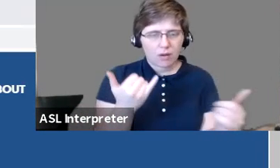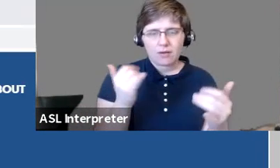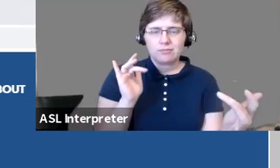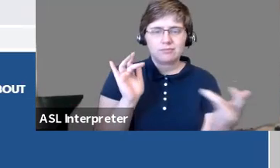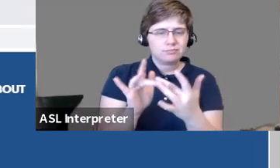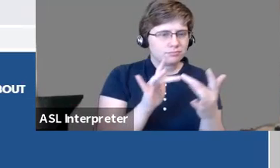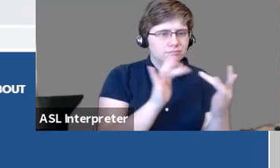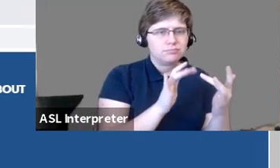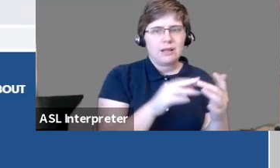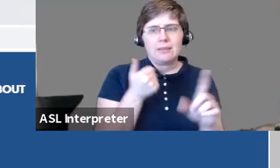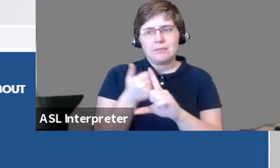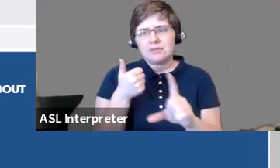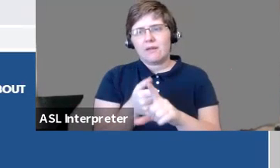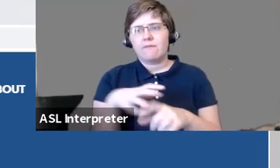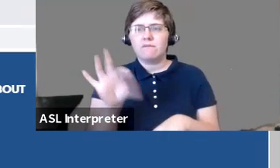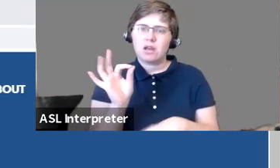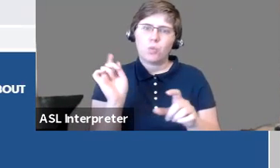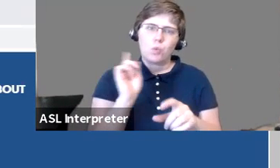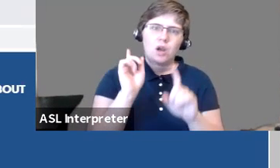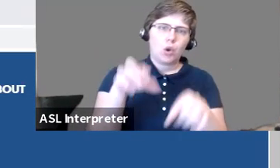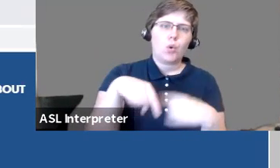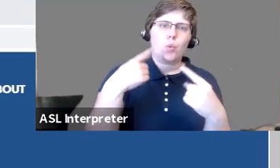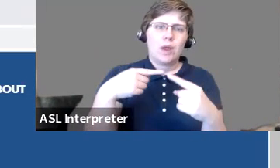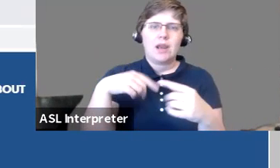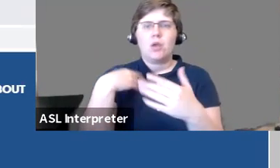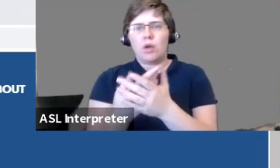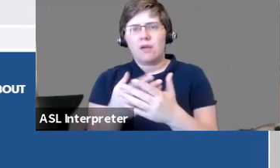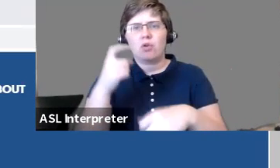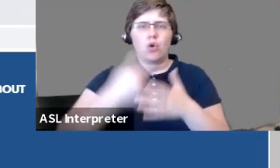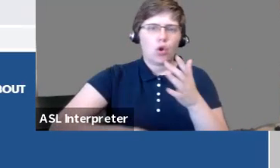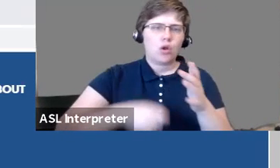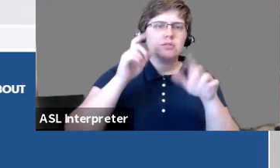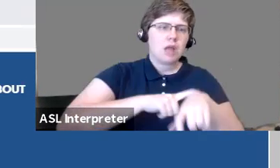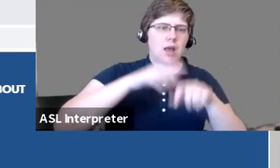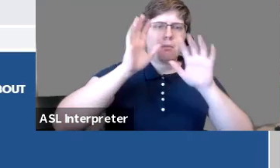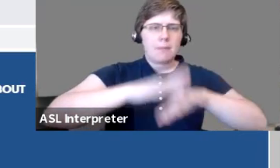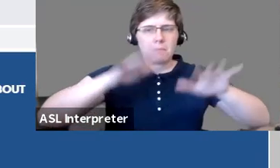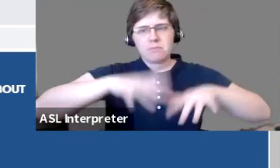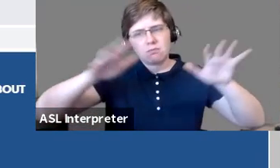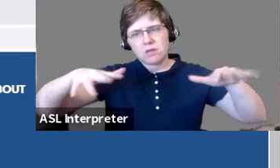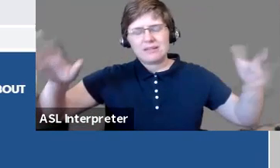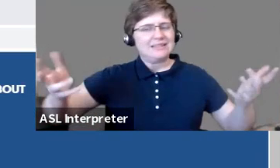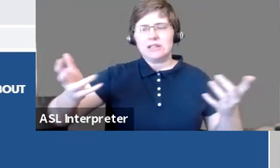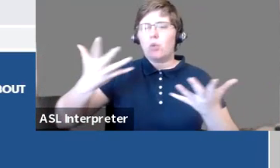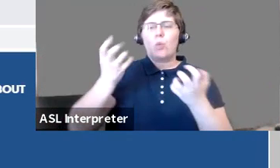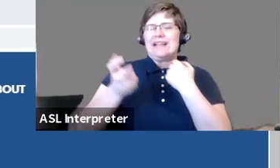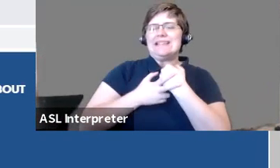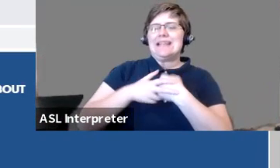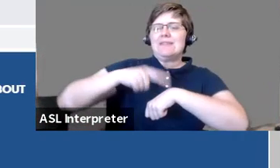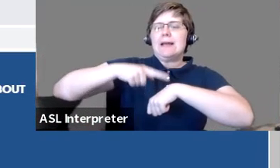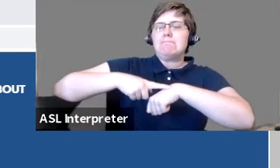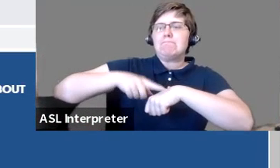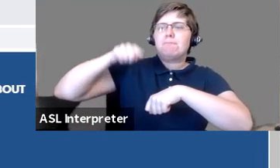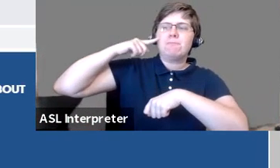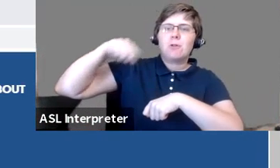transportation providers to find out where they go, when they go there, what the rate is, and all that kind of stuff. We wanted to save individuals from having to do all that